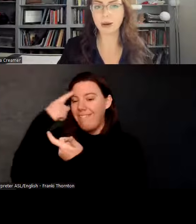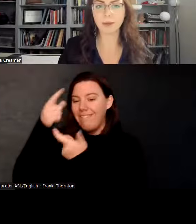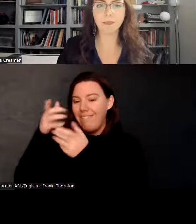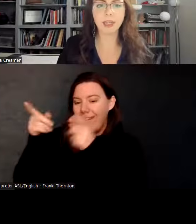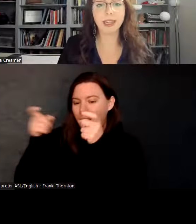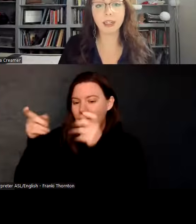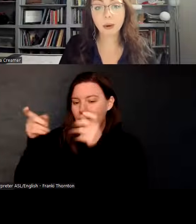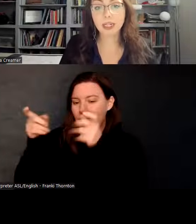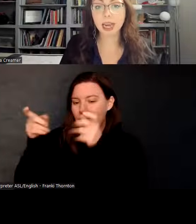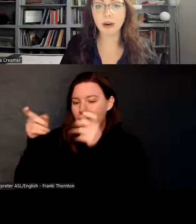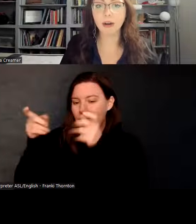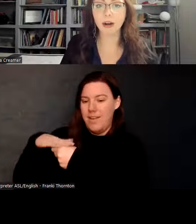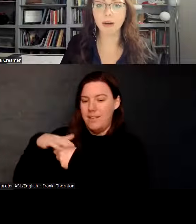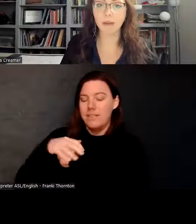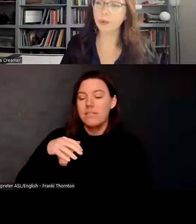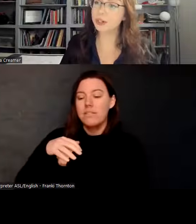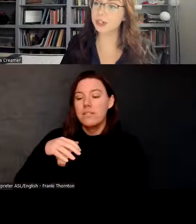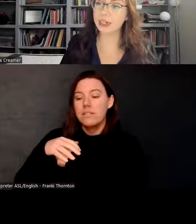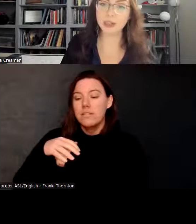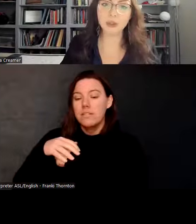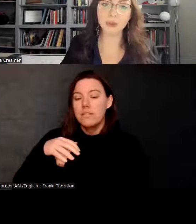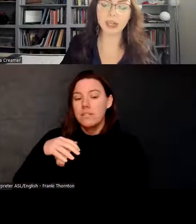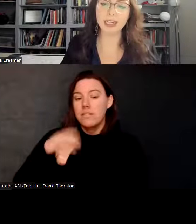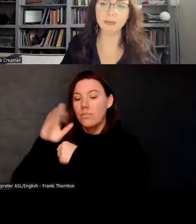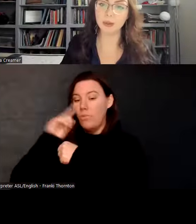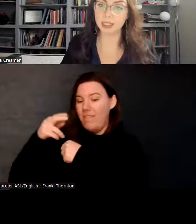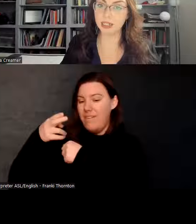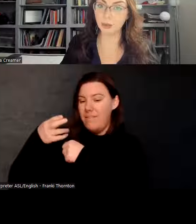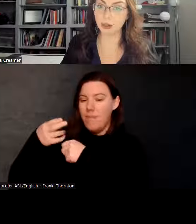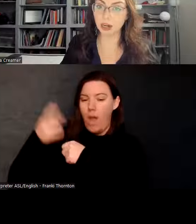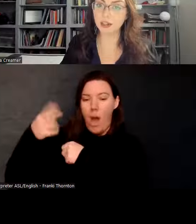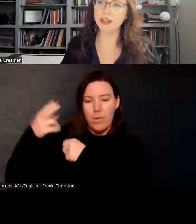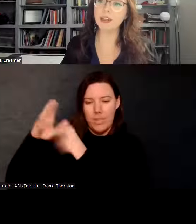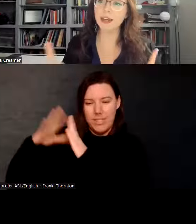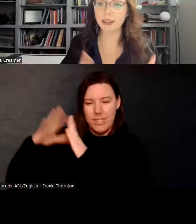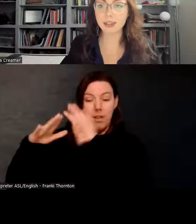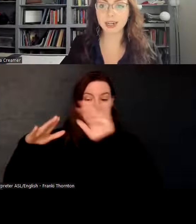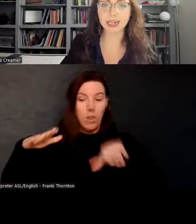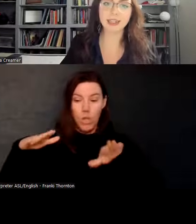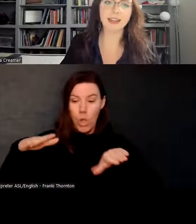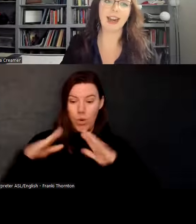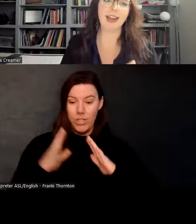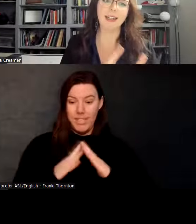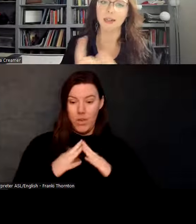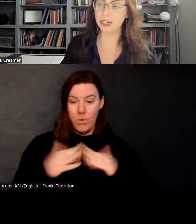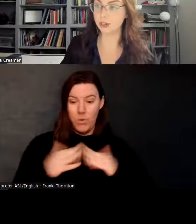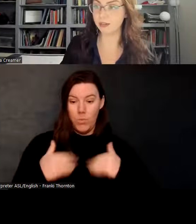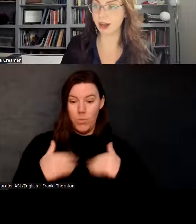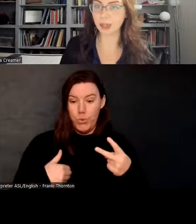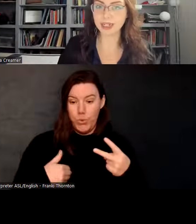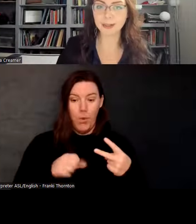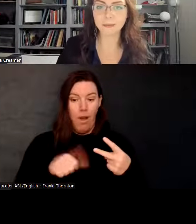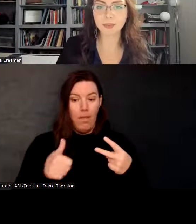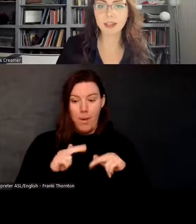upper town. In the lower town, what we're interested in, 2 adjacent buildings were uncovered, an elite residence and an